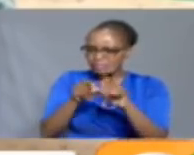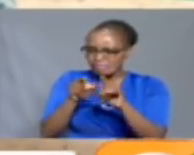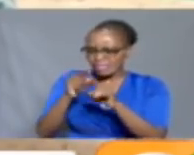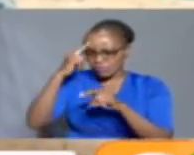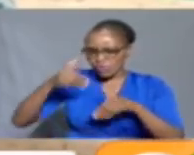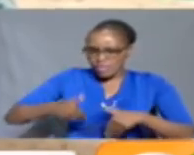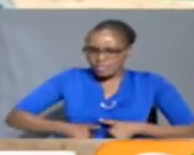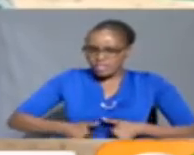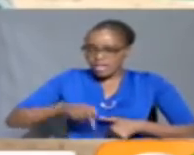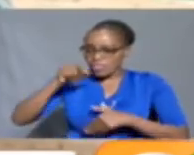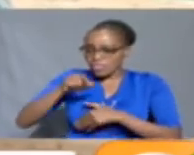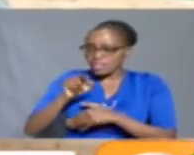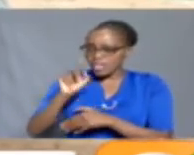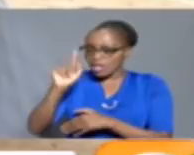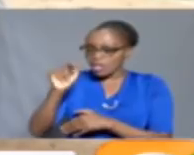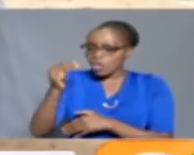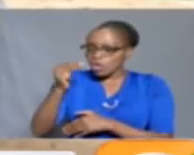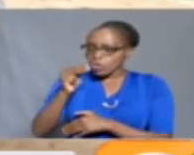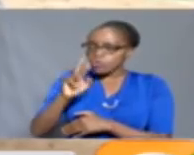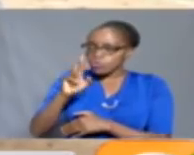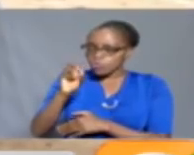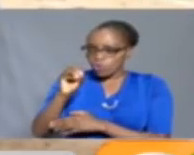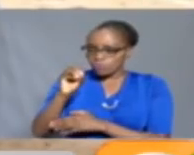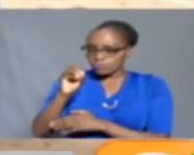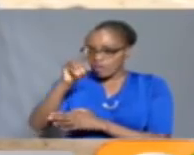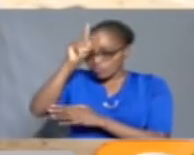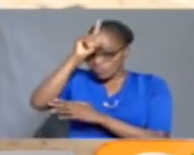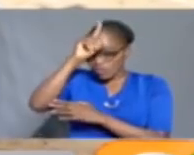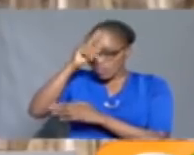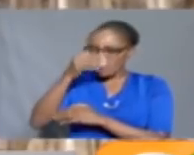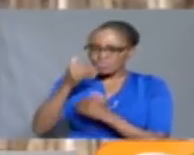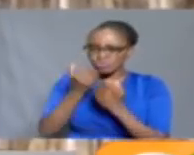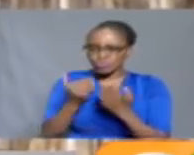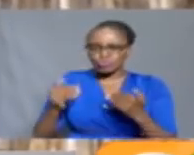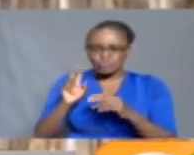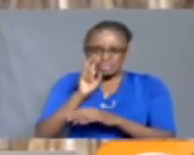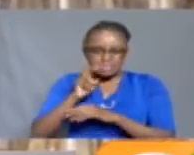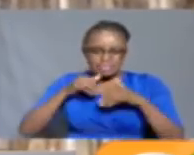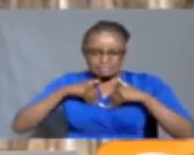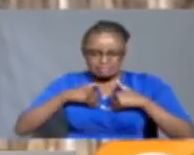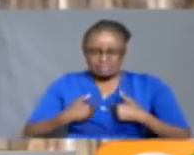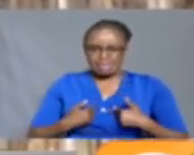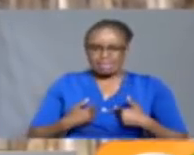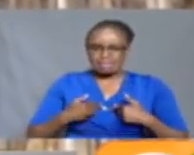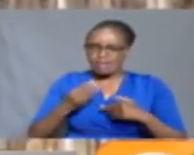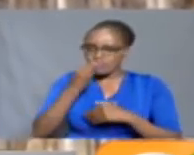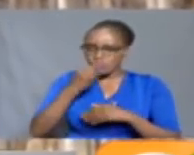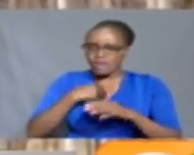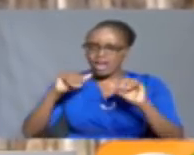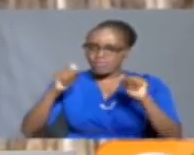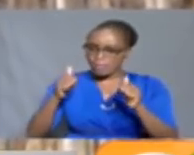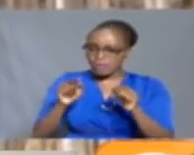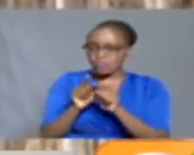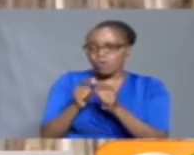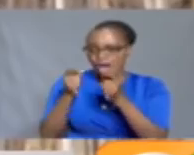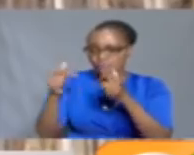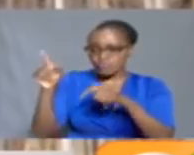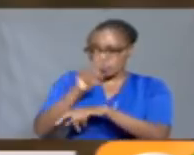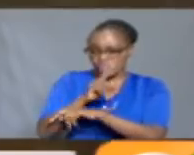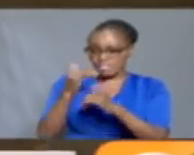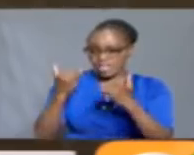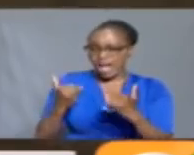drought. This is Dulo Al village. Children appear tired. They have not had food for several days